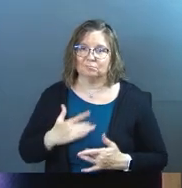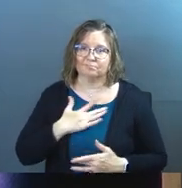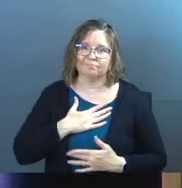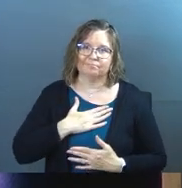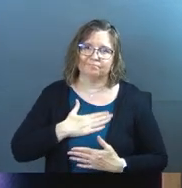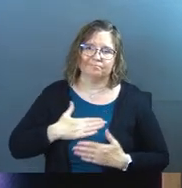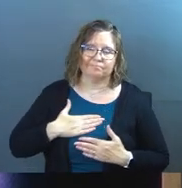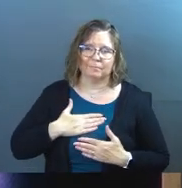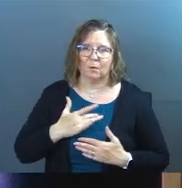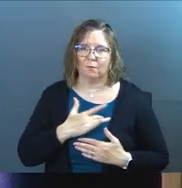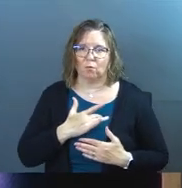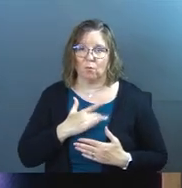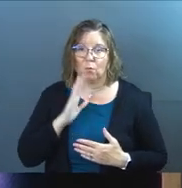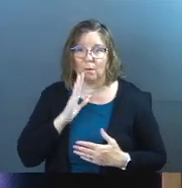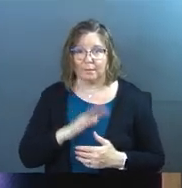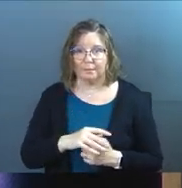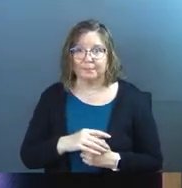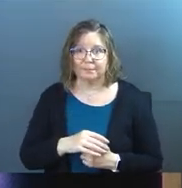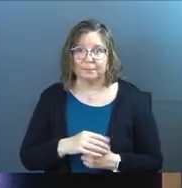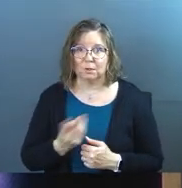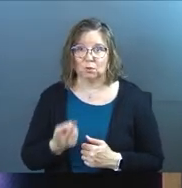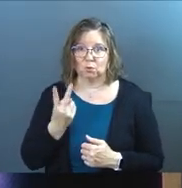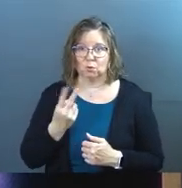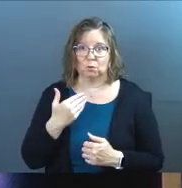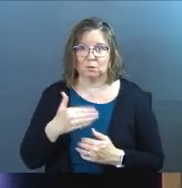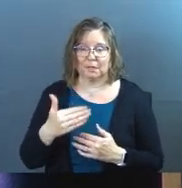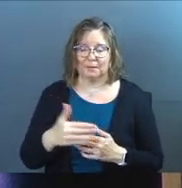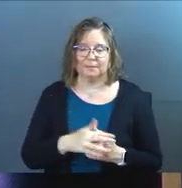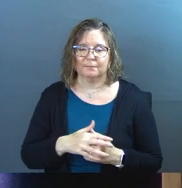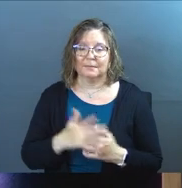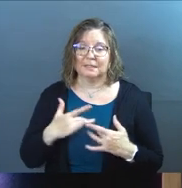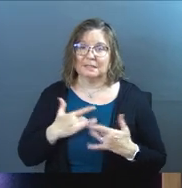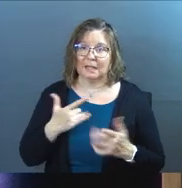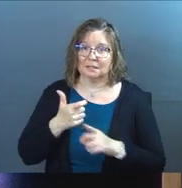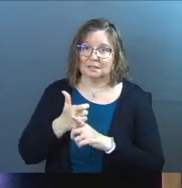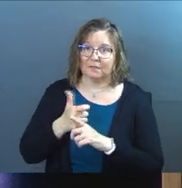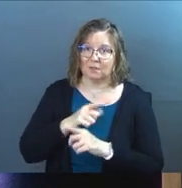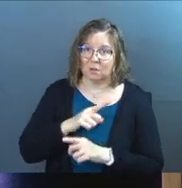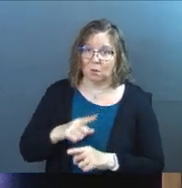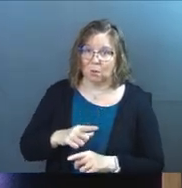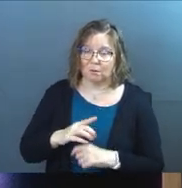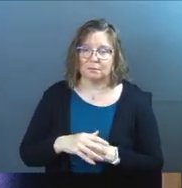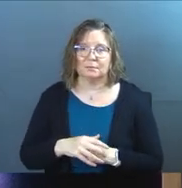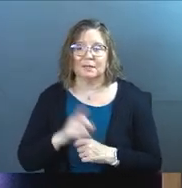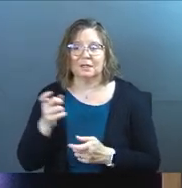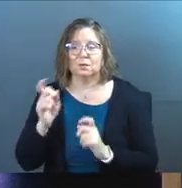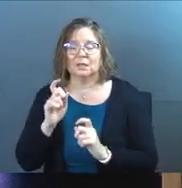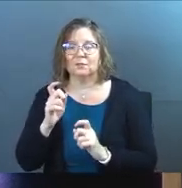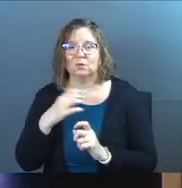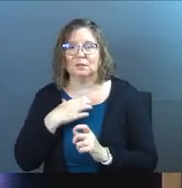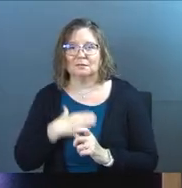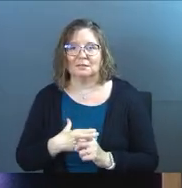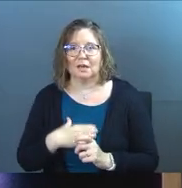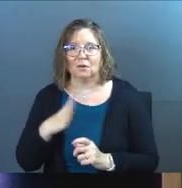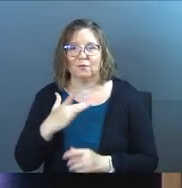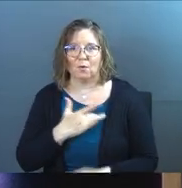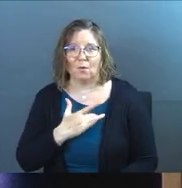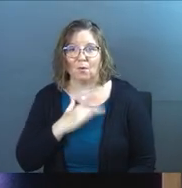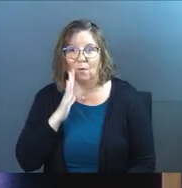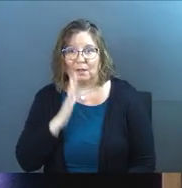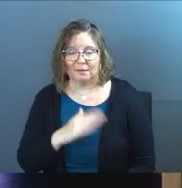desires of your heart. Two steps. Delight yourself in the Lord, and he'll give you the desires of your